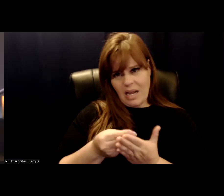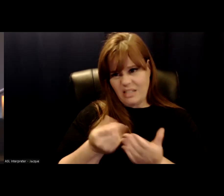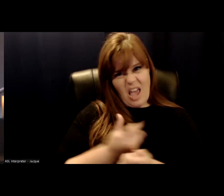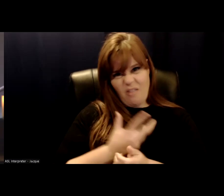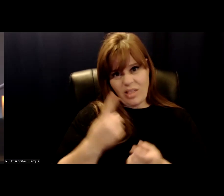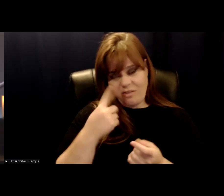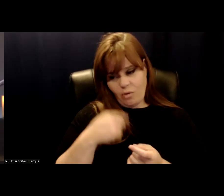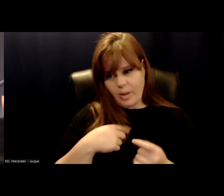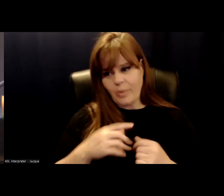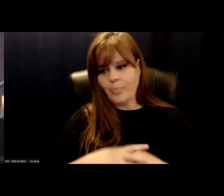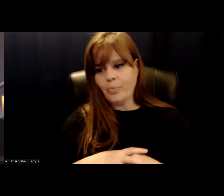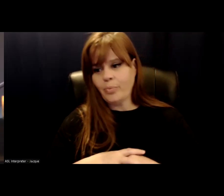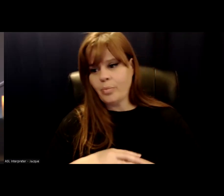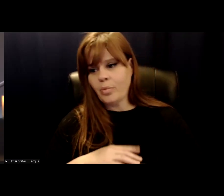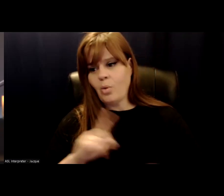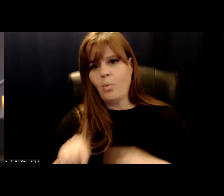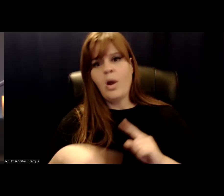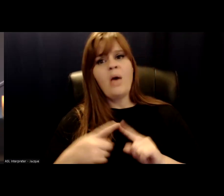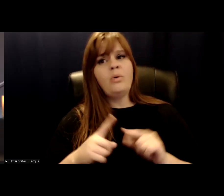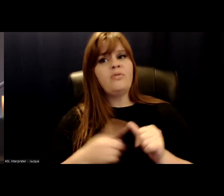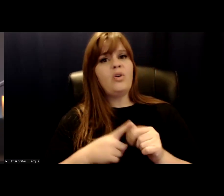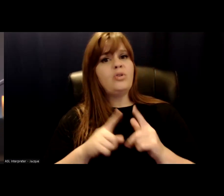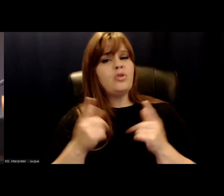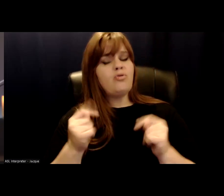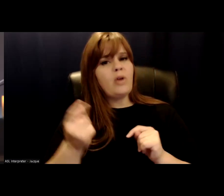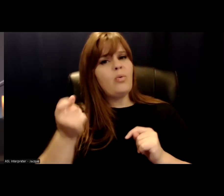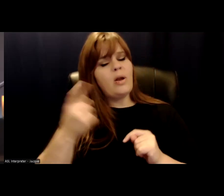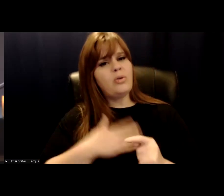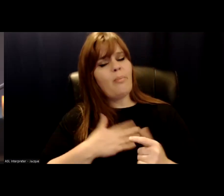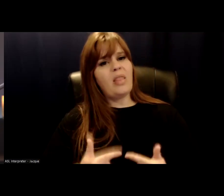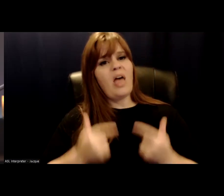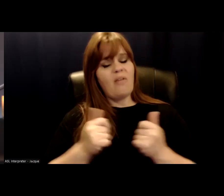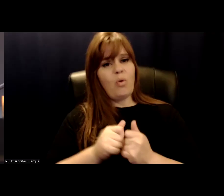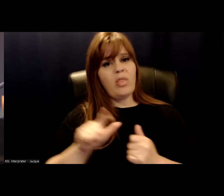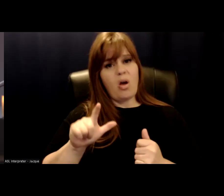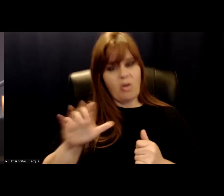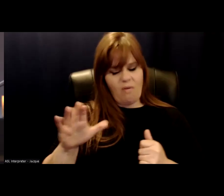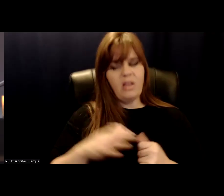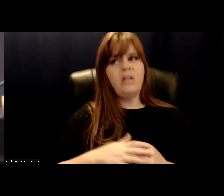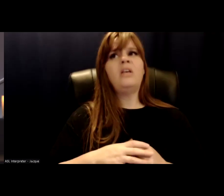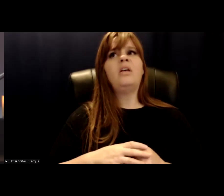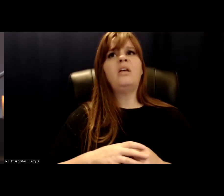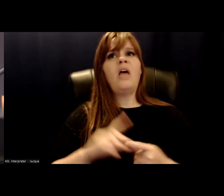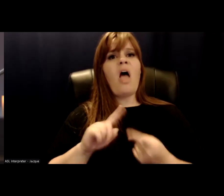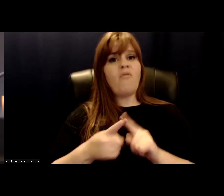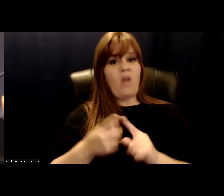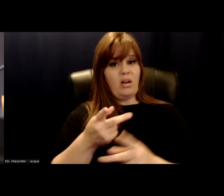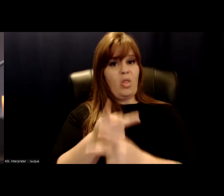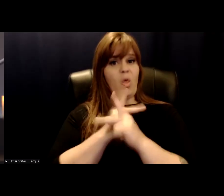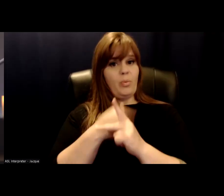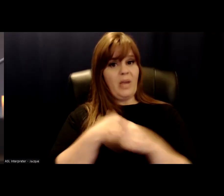was trying to understand my life with long COVID, a friend of mine lent me a guitar, and I found that I could